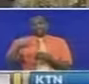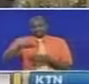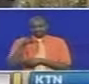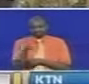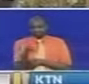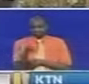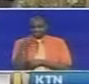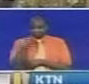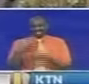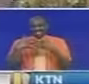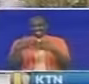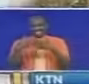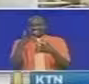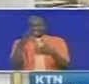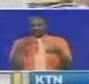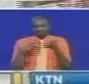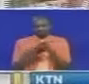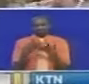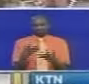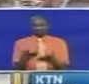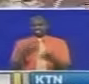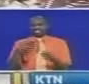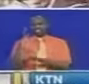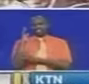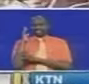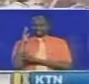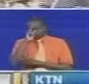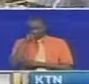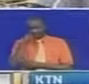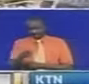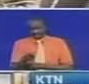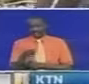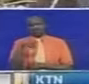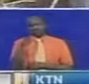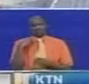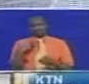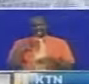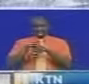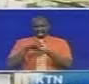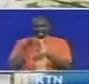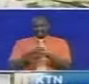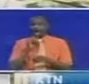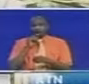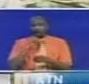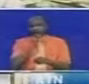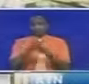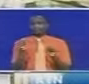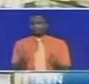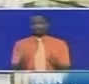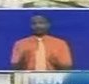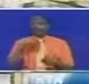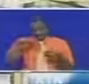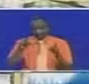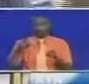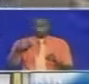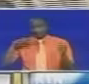hitch at the gates of the Bamburi quarry. However, the security officers there claimed they had received no such authorization to let the security